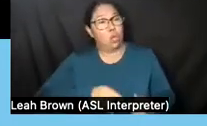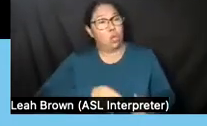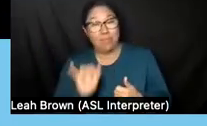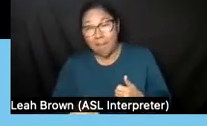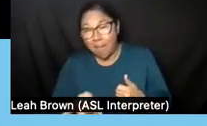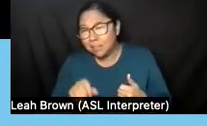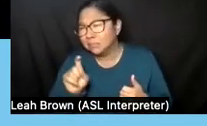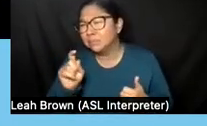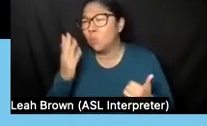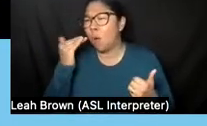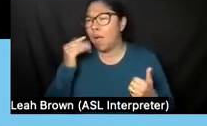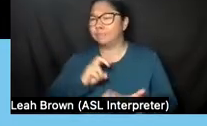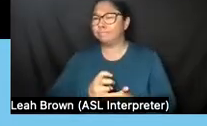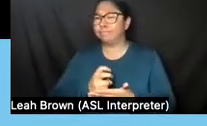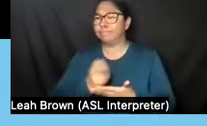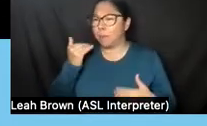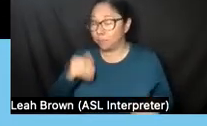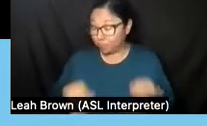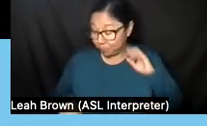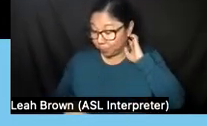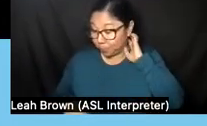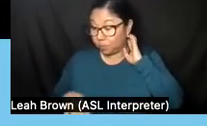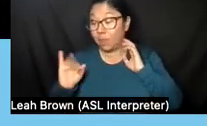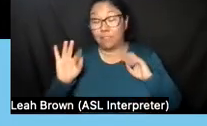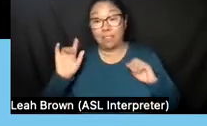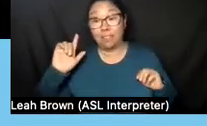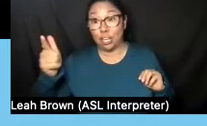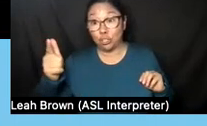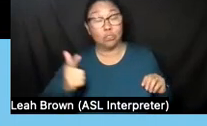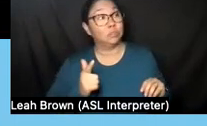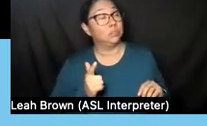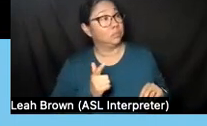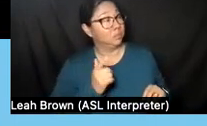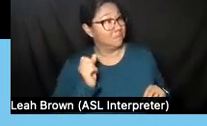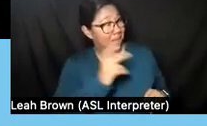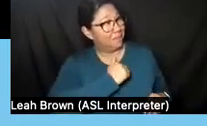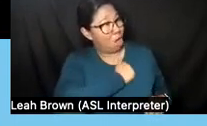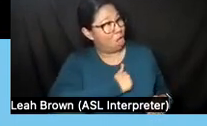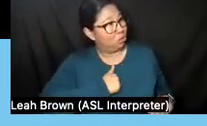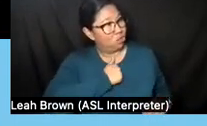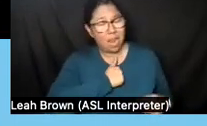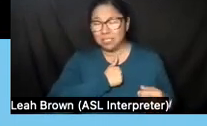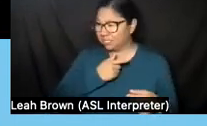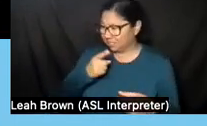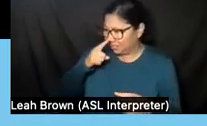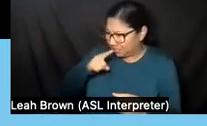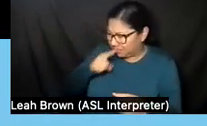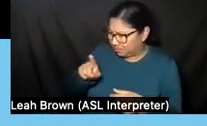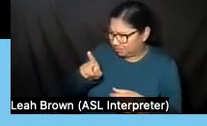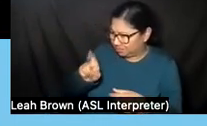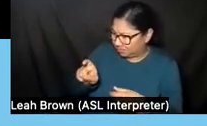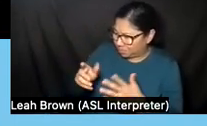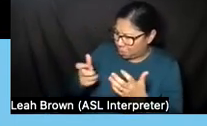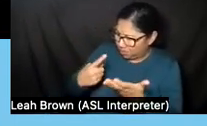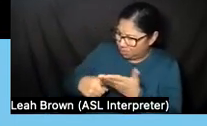even if they are coming back and apologizing, you can also ask your child, like, do you want to revisit what happened? Like, let's talk about what happened and maybe we can figure